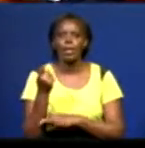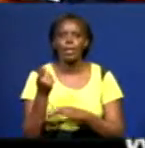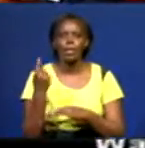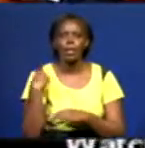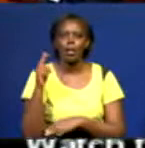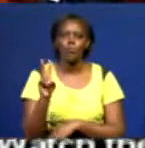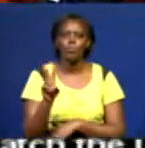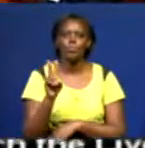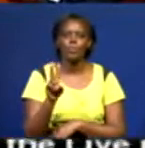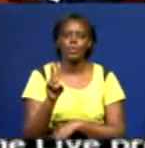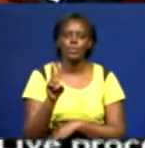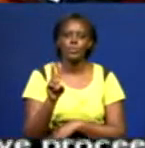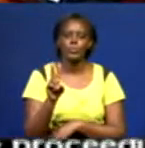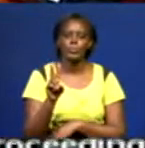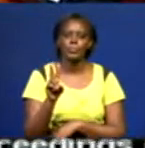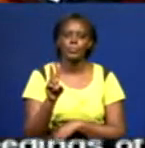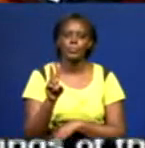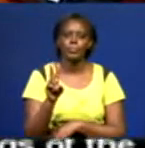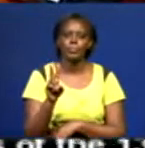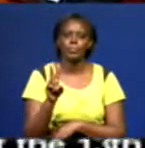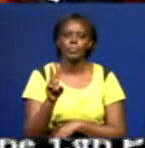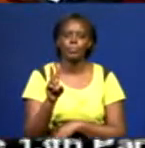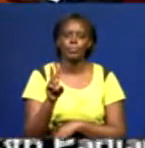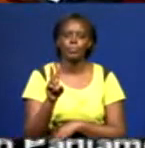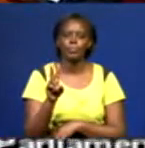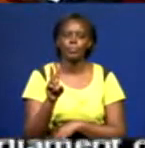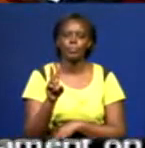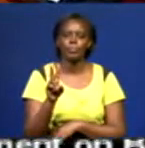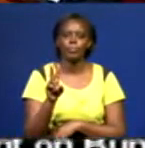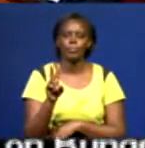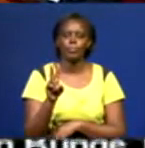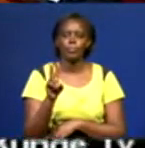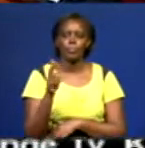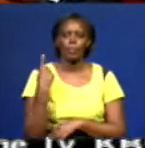Number two, Honorable Speaker, and